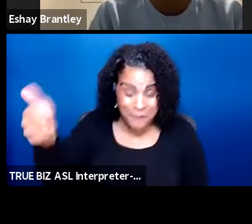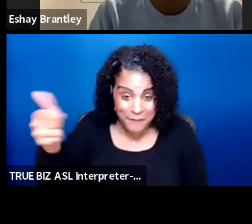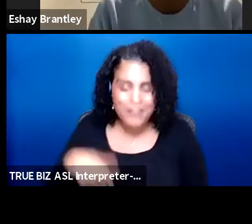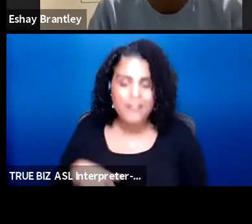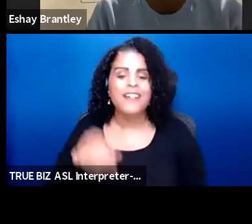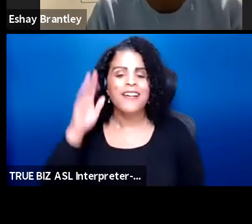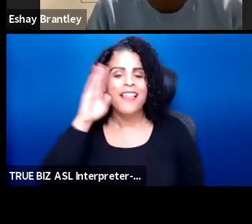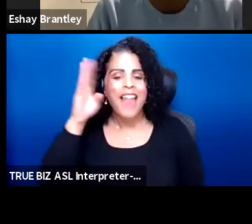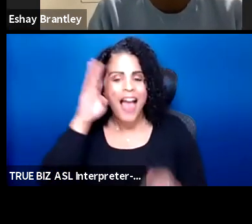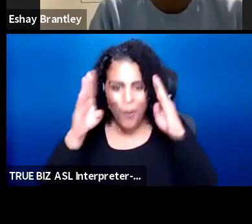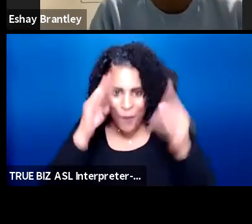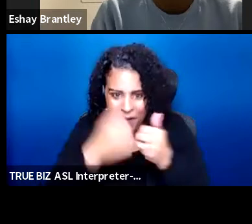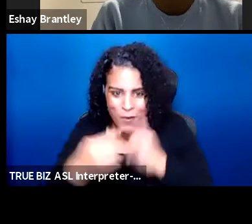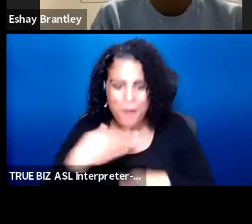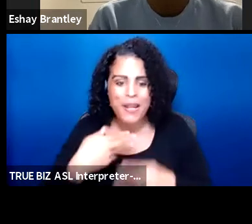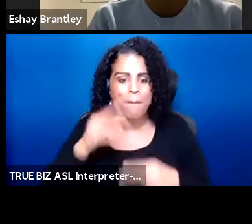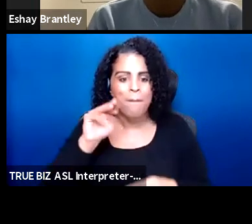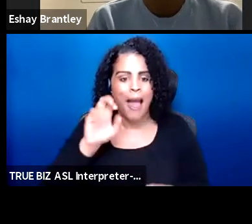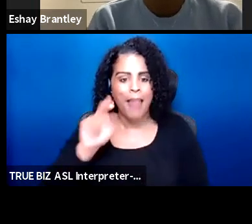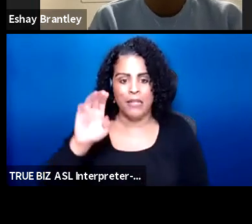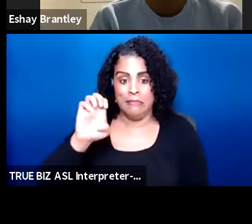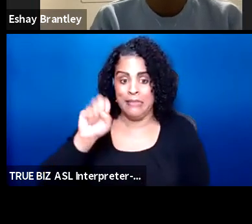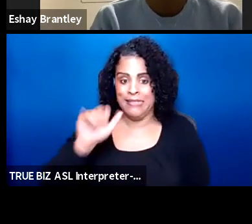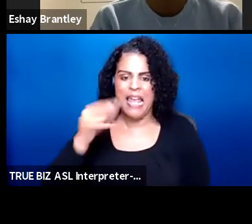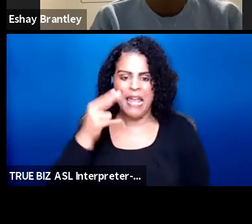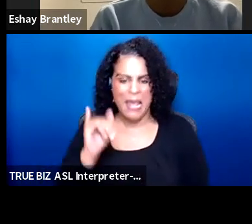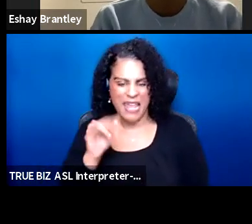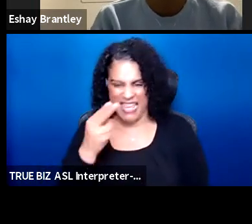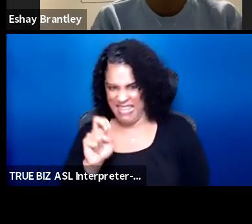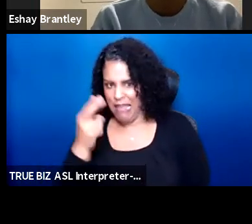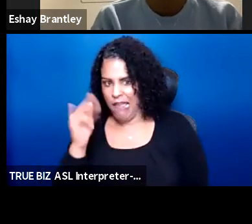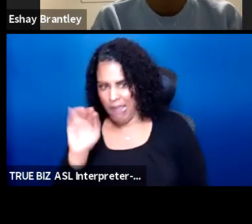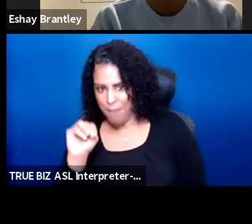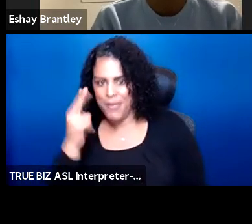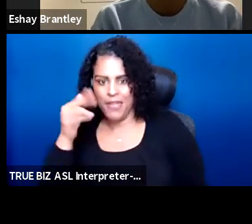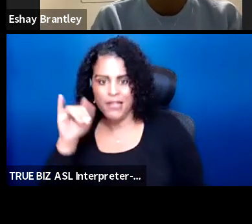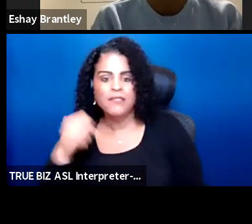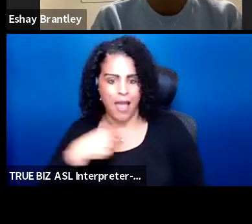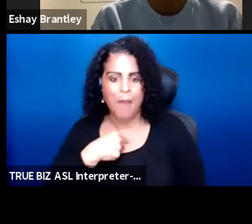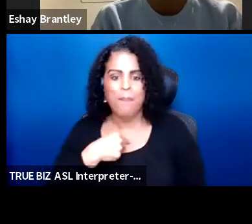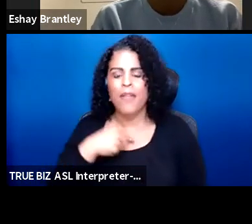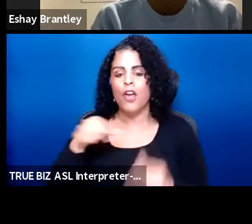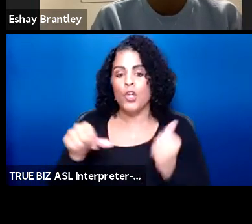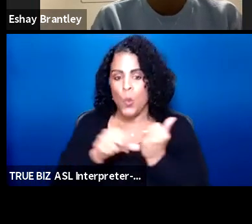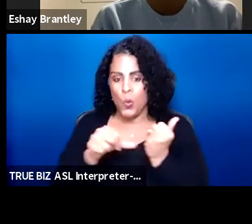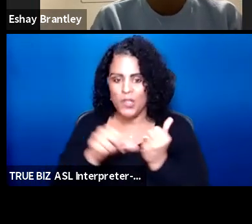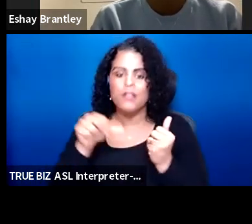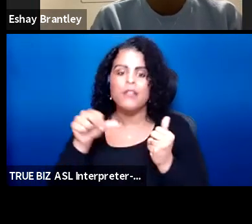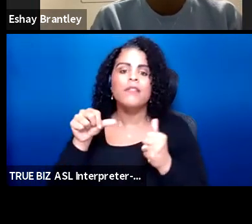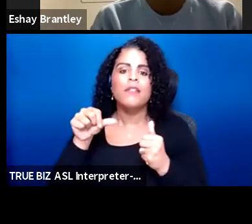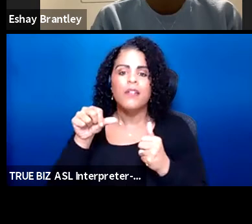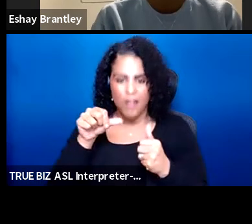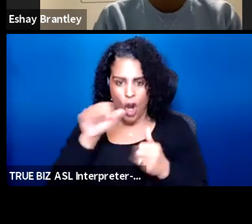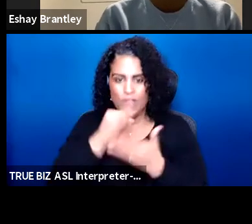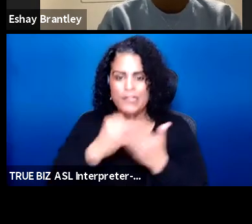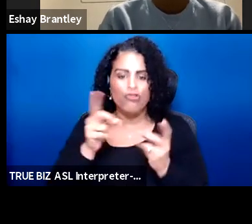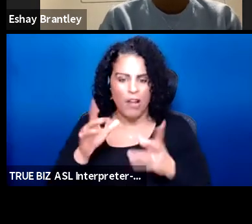Malick. Salam, everybody. My name is Malick Ceesay, he, him, his. I am the Associate Artistic Director of Ambiance Theater